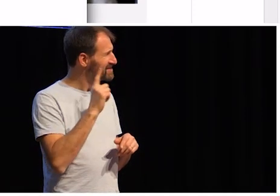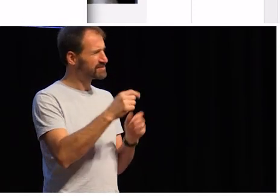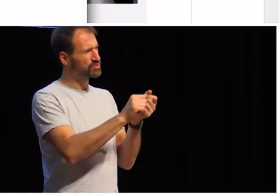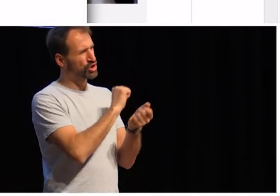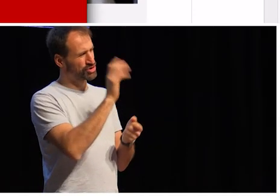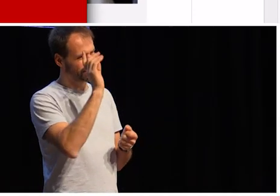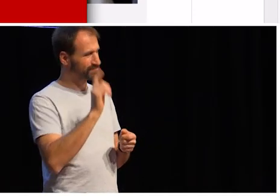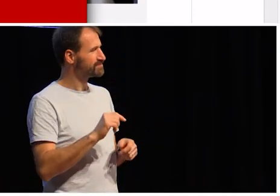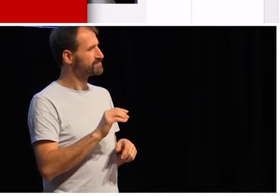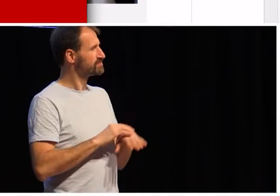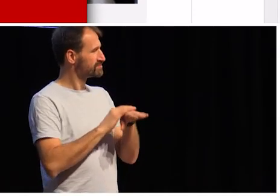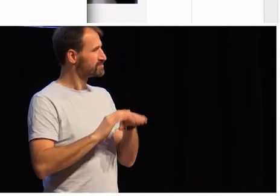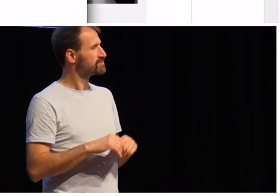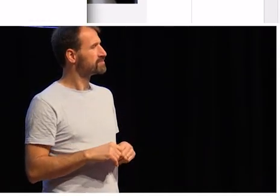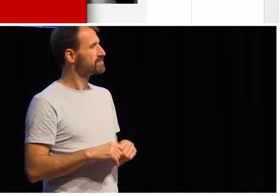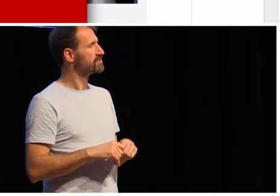this